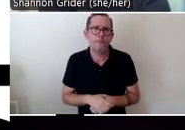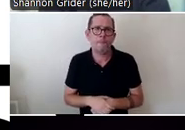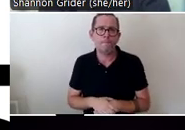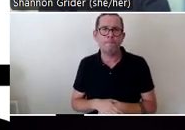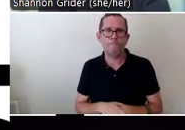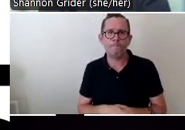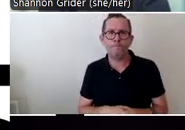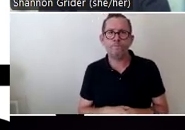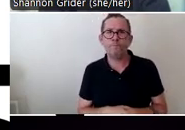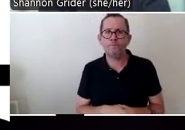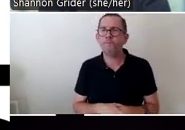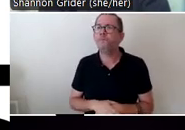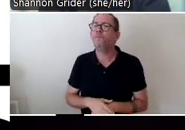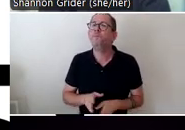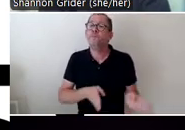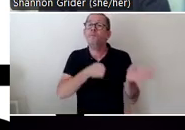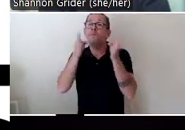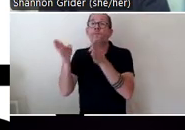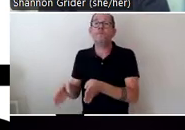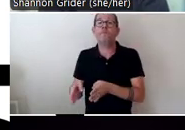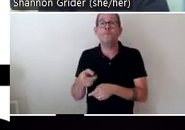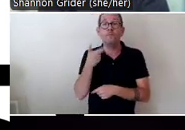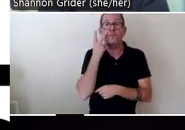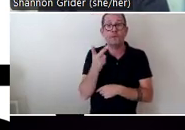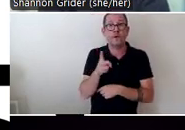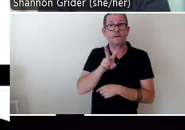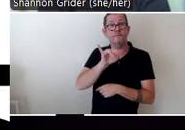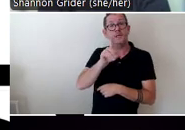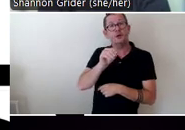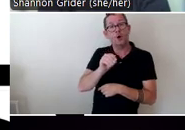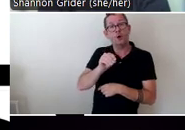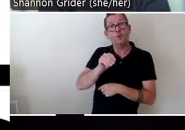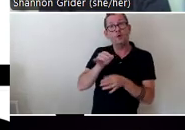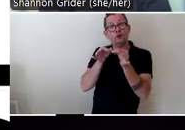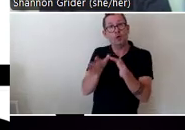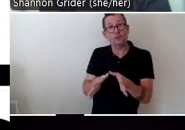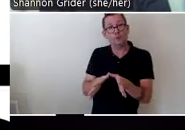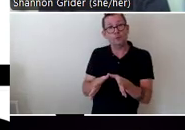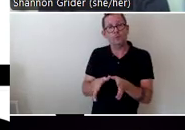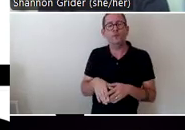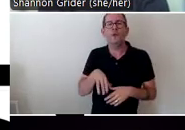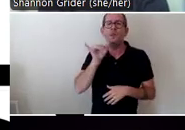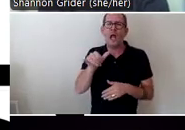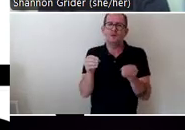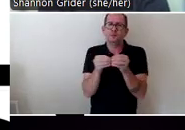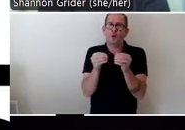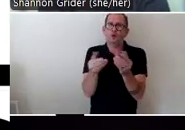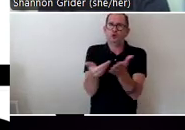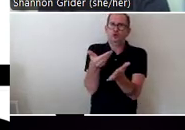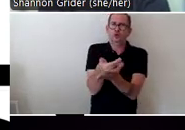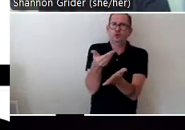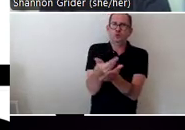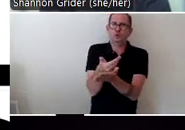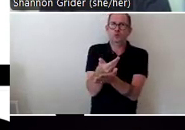you and walk you through how to set up captioning on devices. The fourth icon at the bottom left shows